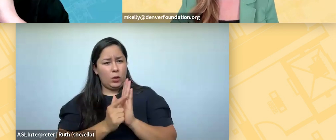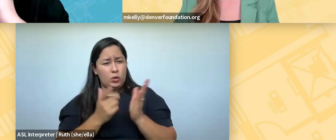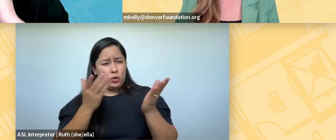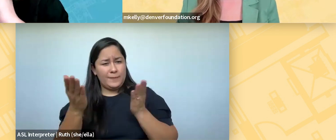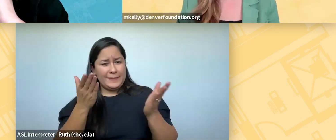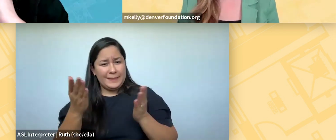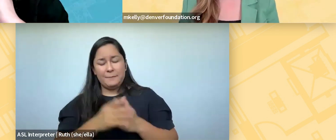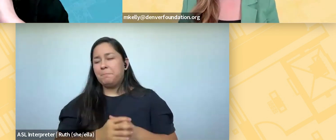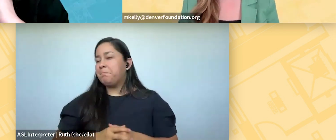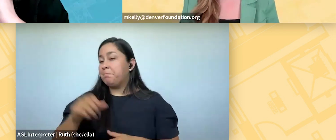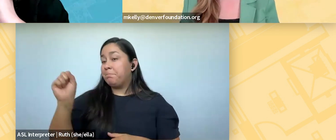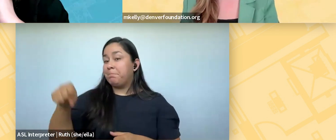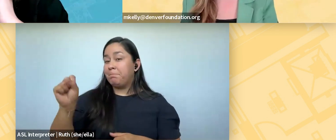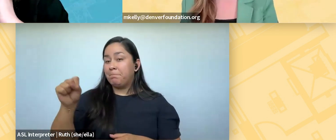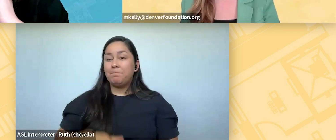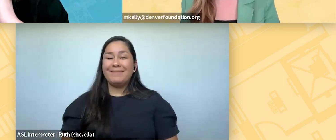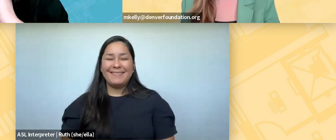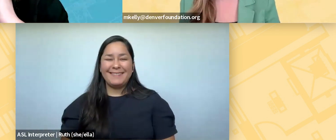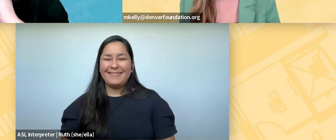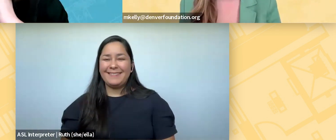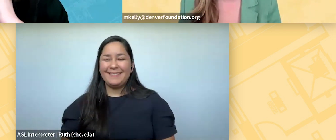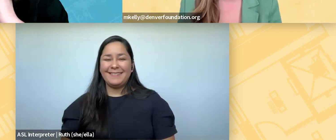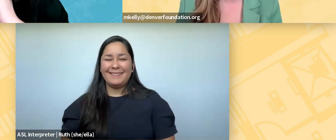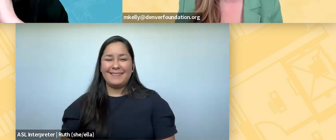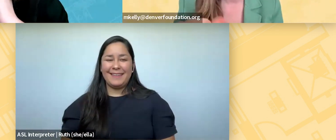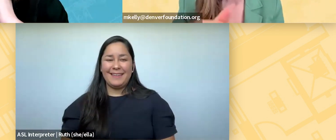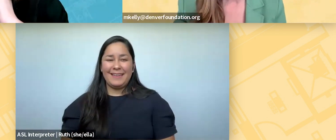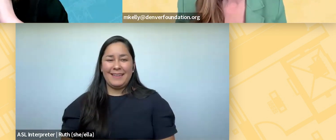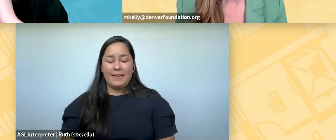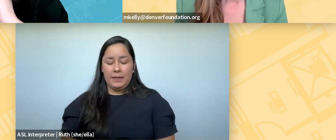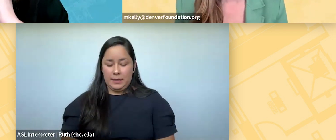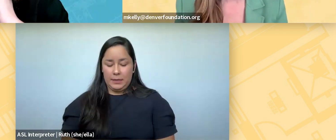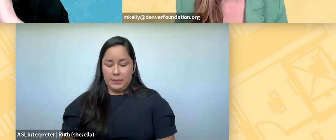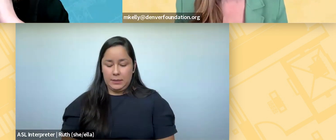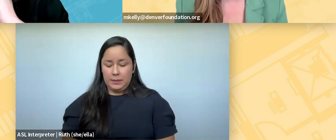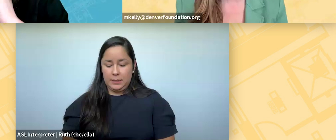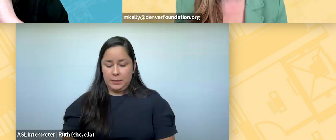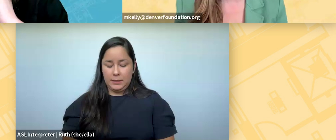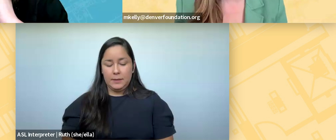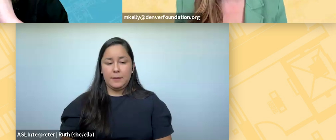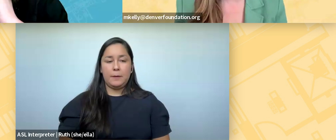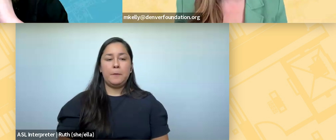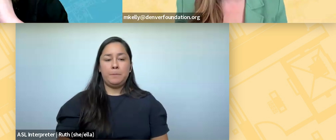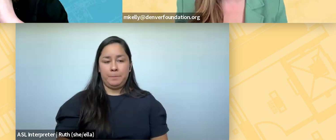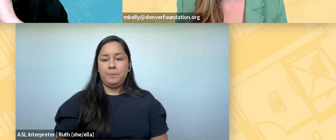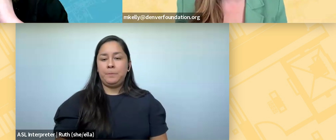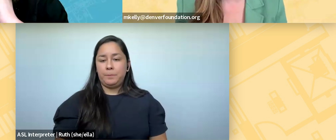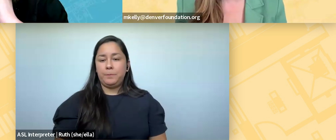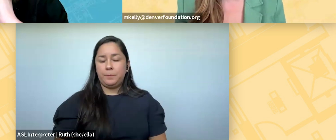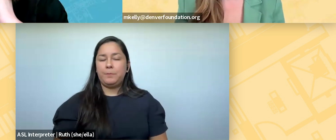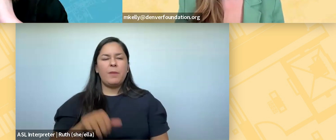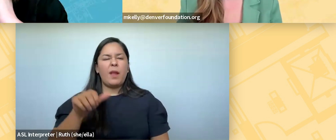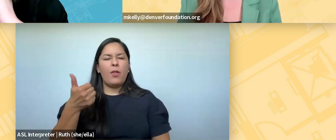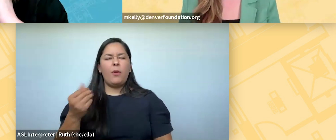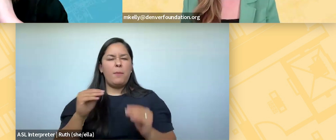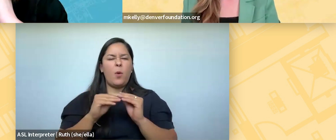Yes. Okay, great. All right, this one is a little bit more